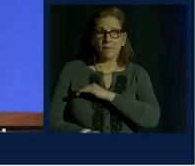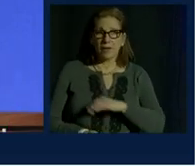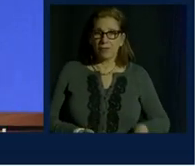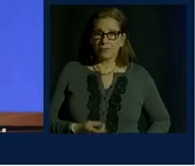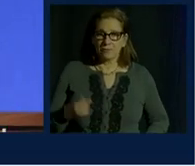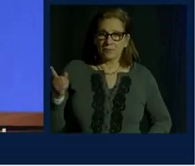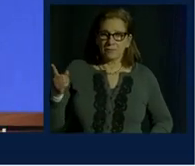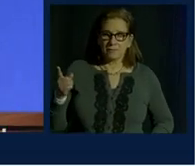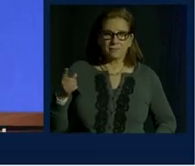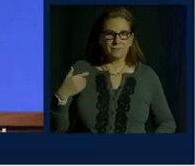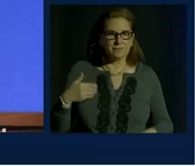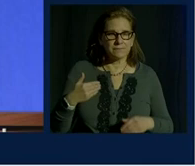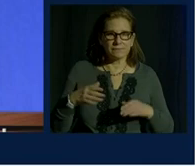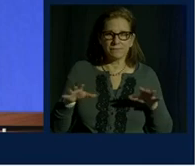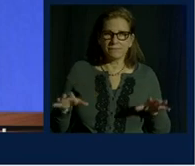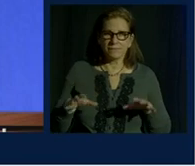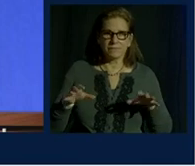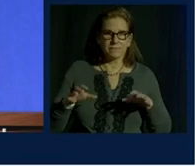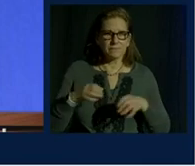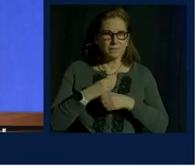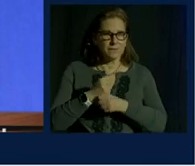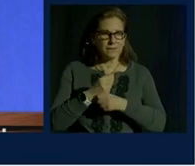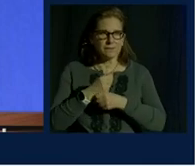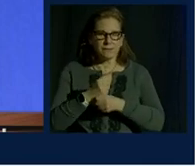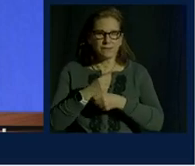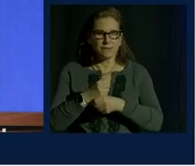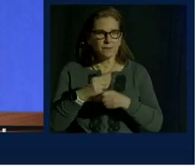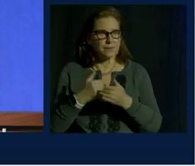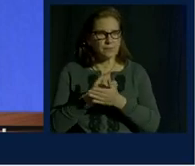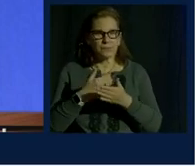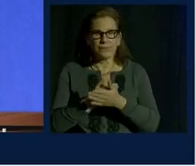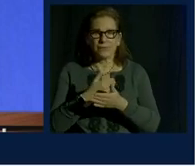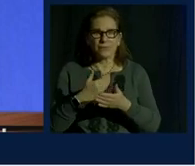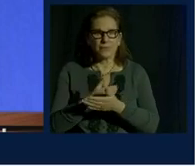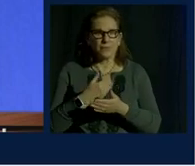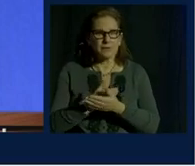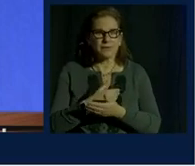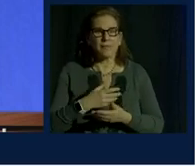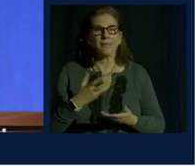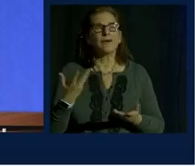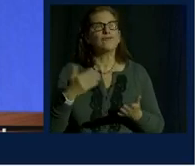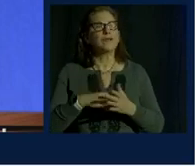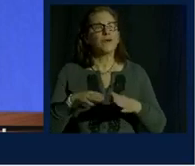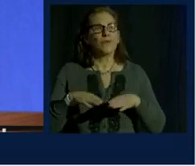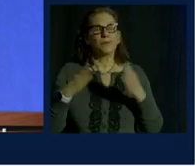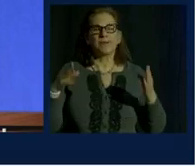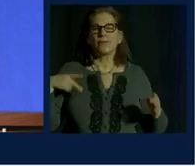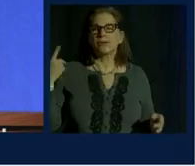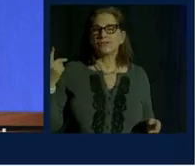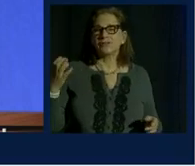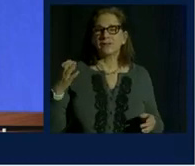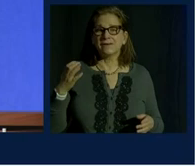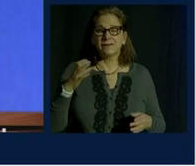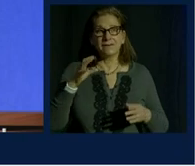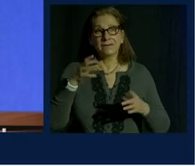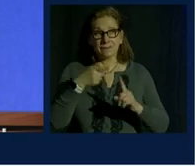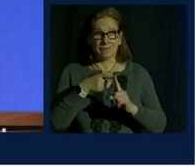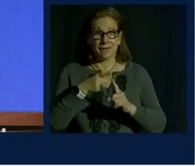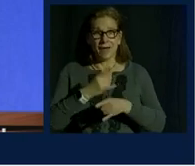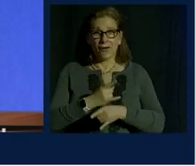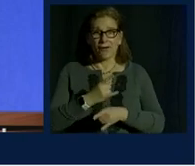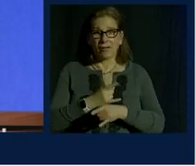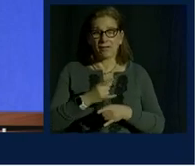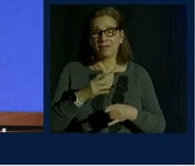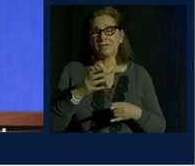through the creation and introduction of the reopened Washington, D.C. alcohol bill. I'm here today to talk